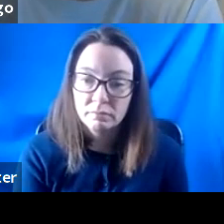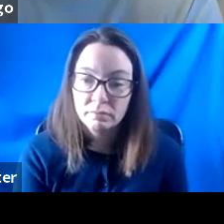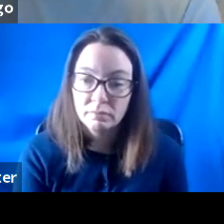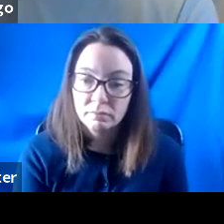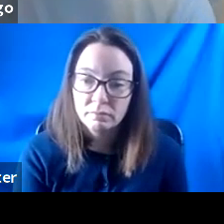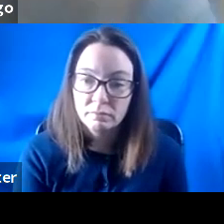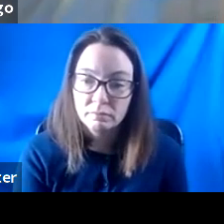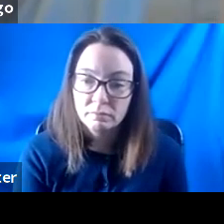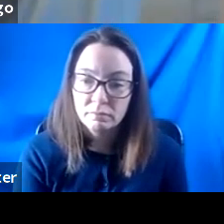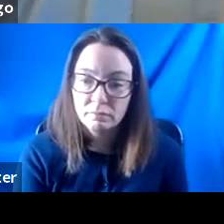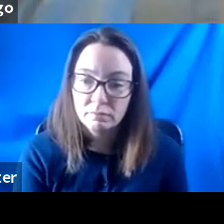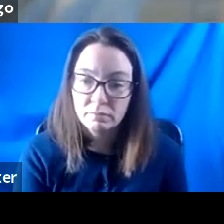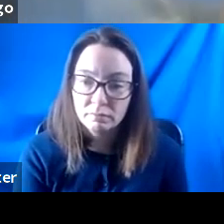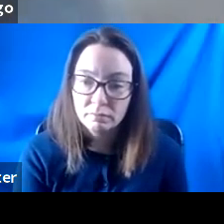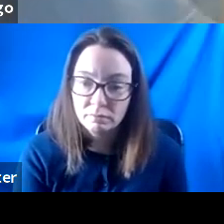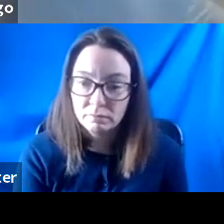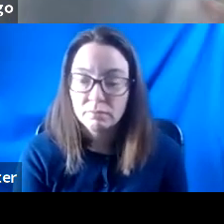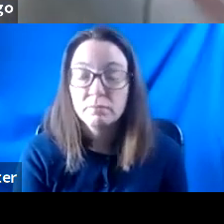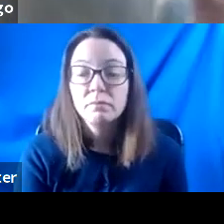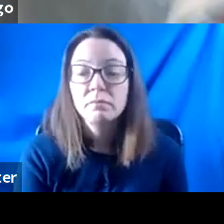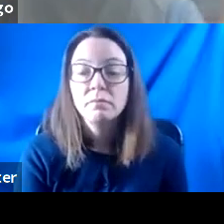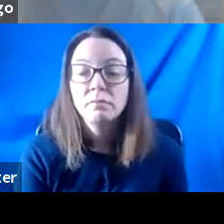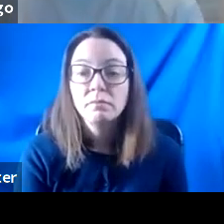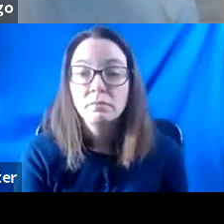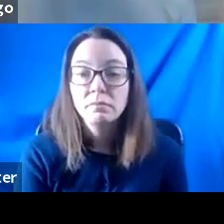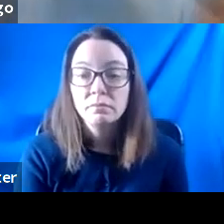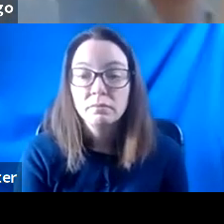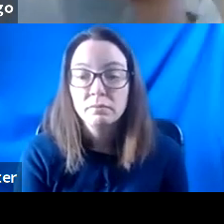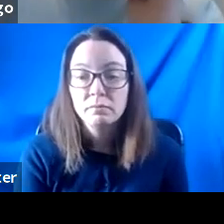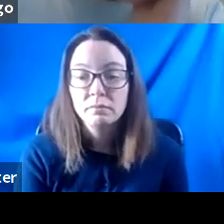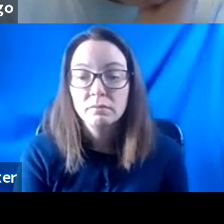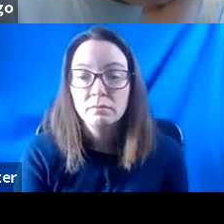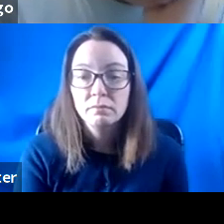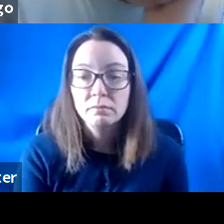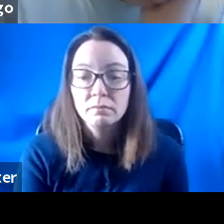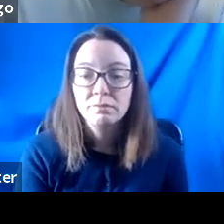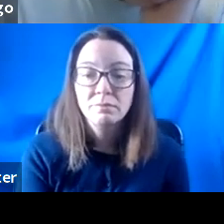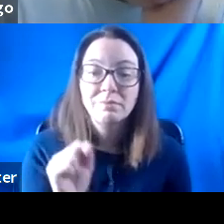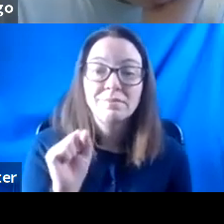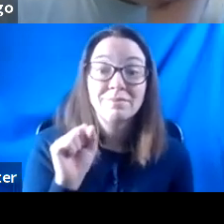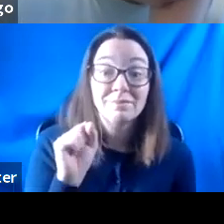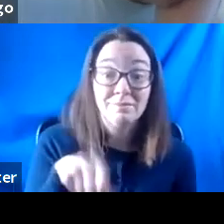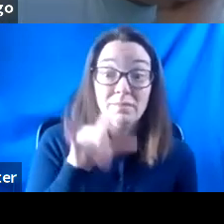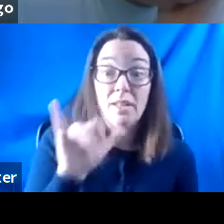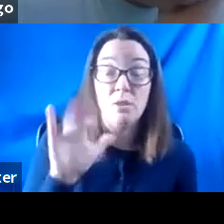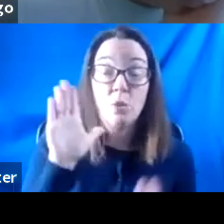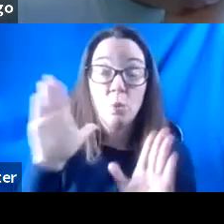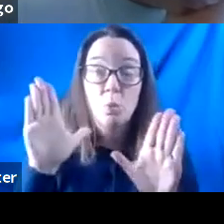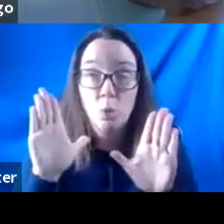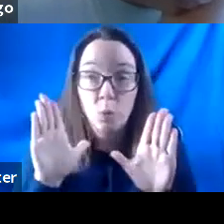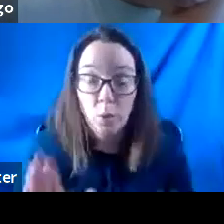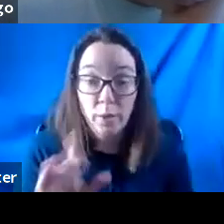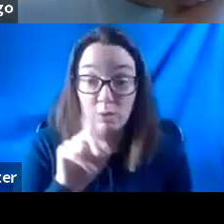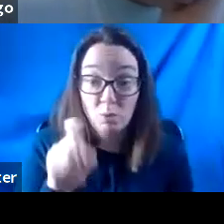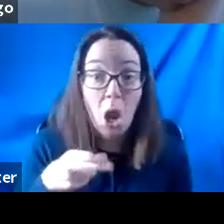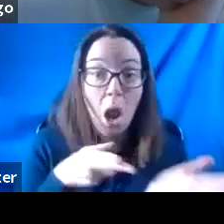you recommend it following up with a one-on-one with that person? Yeah, so this is a really great question, and we could do just a